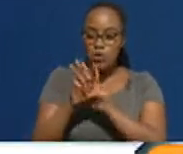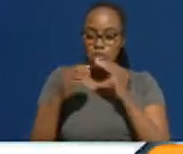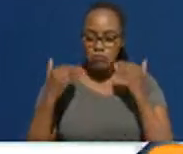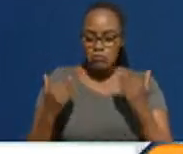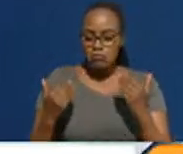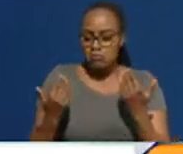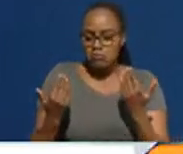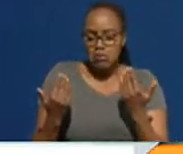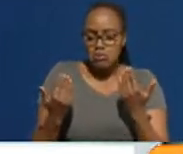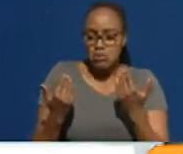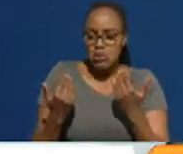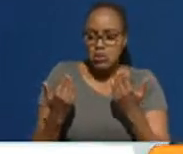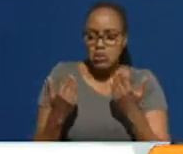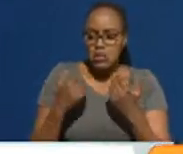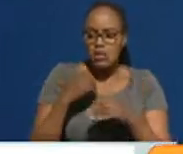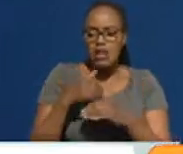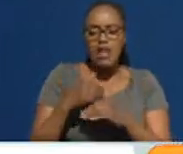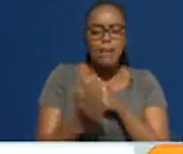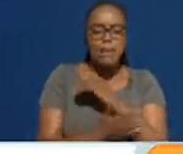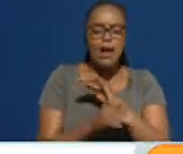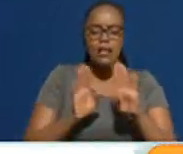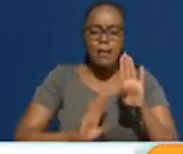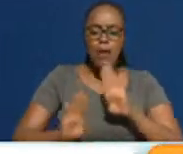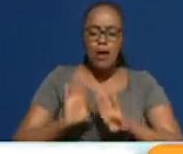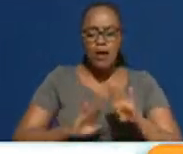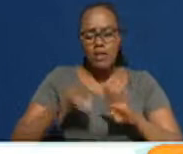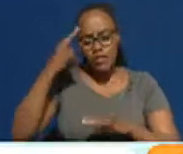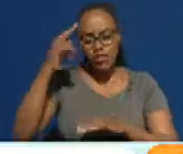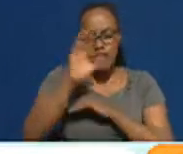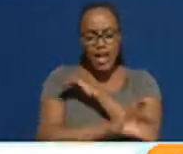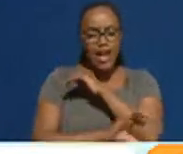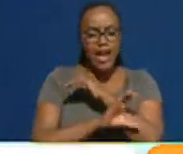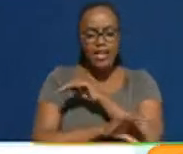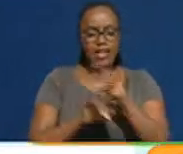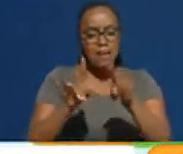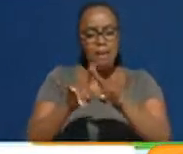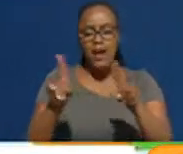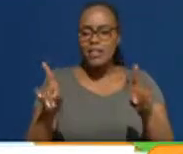Yeah, and then and of course bad manners, the usual bad manners of the country. But